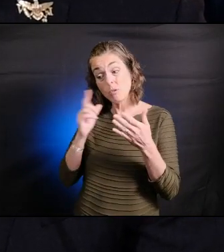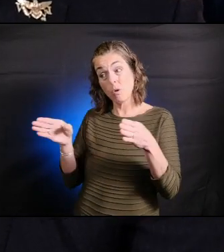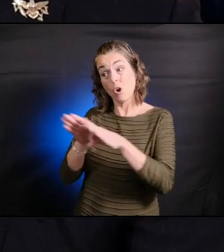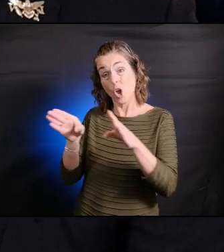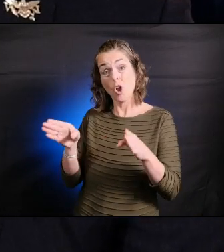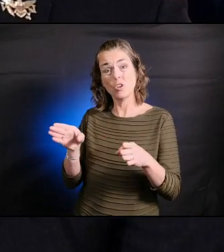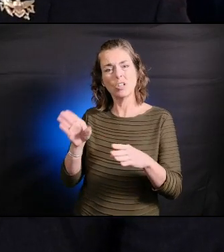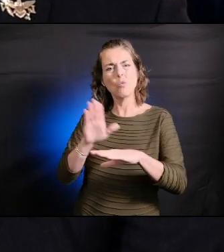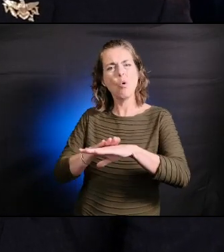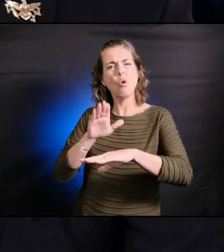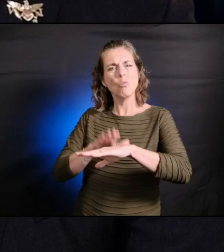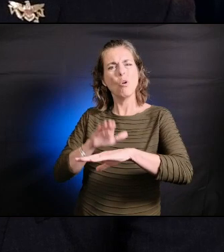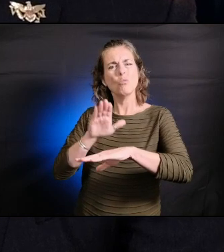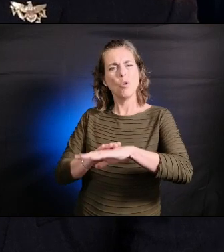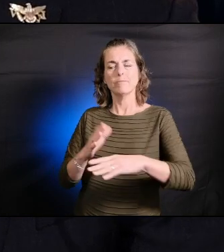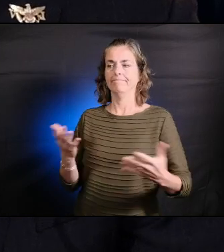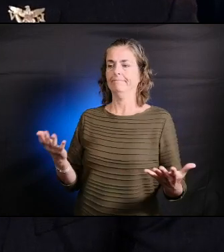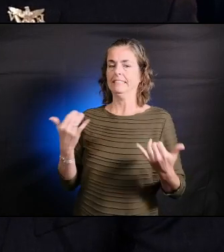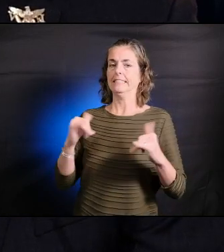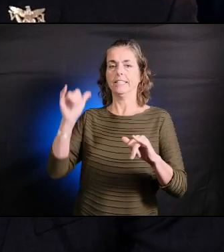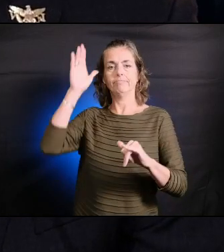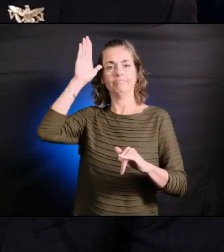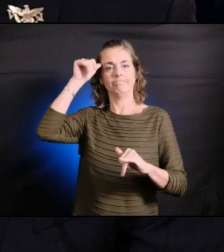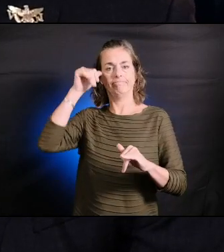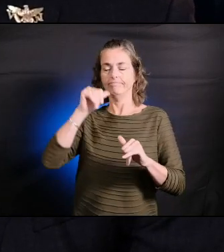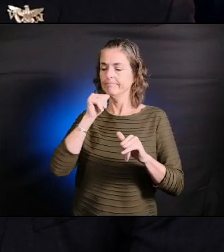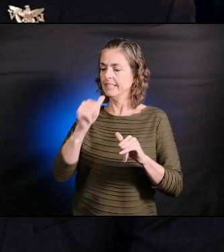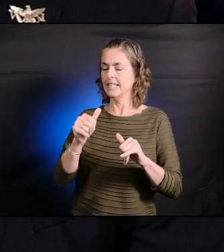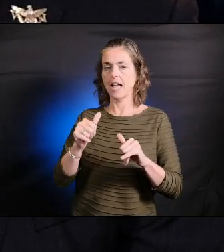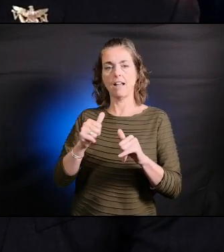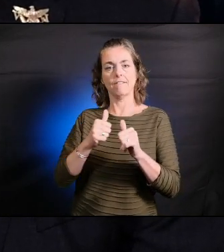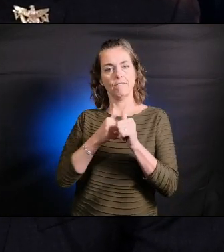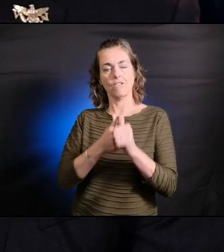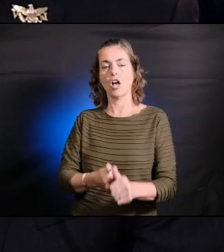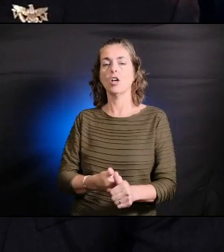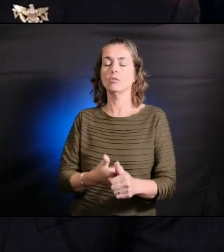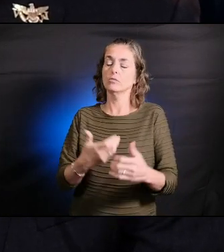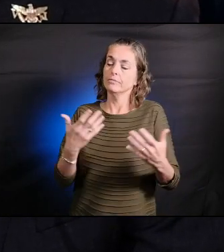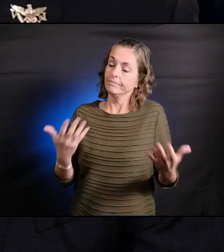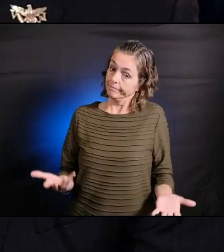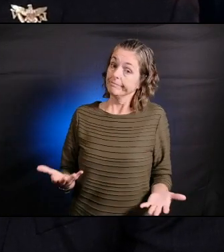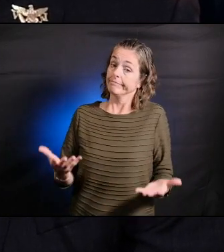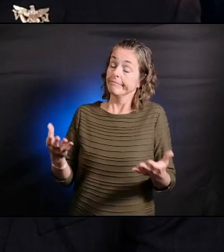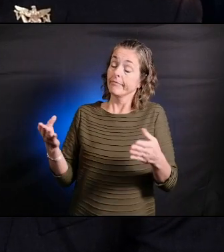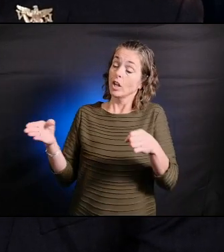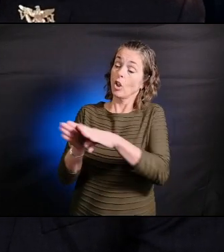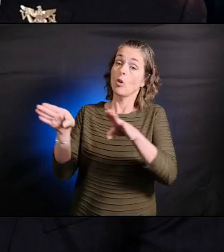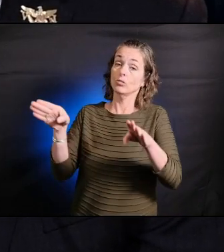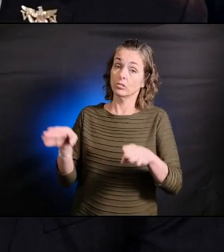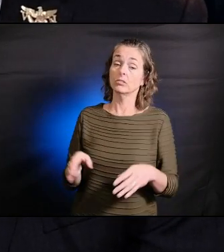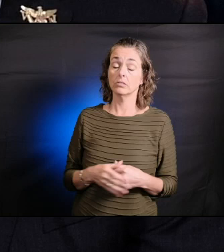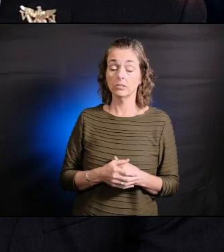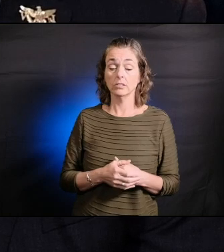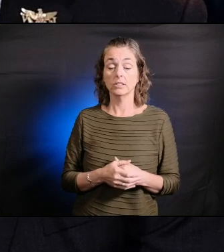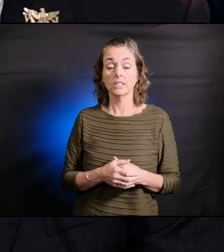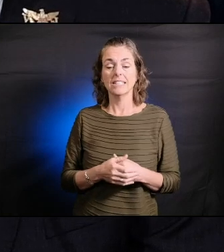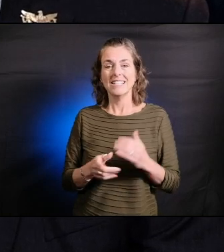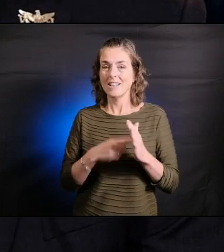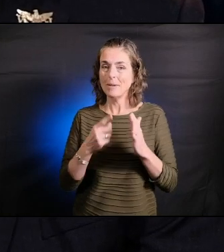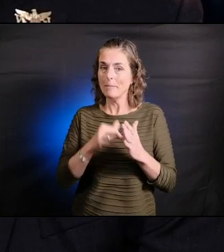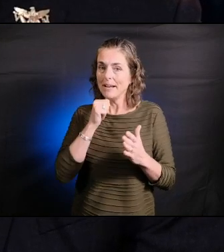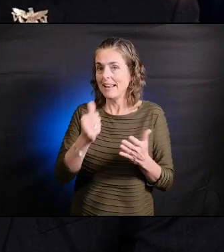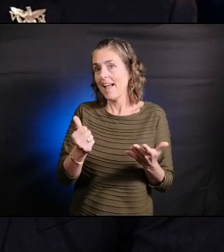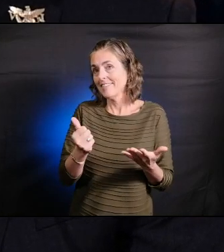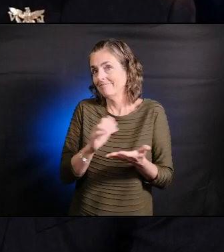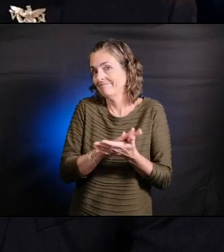We have to be vigilant in this, and we have to do things that are sometimes unpopular. But if it's shutting down a business to save one